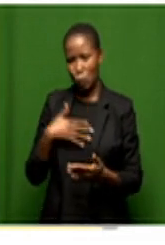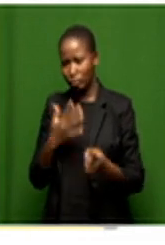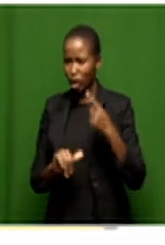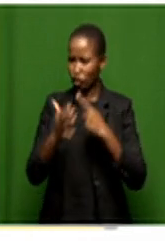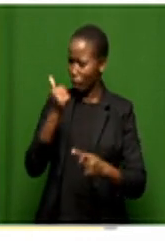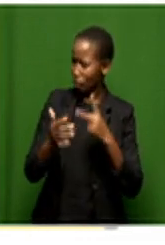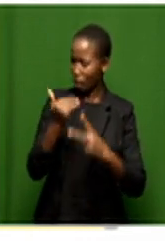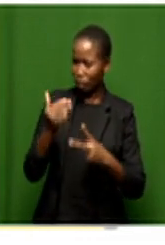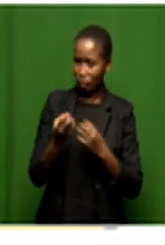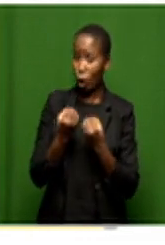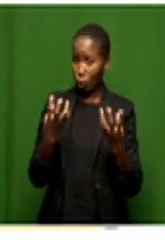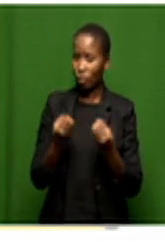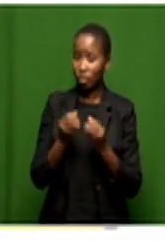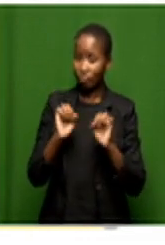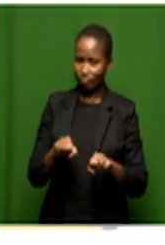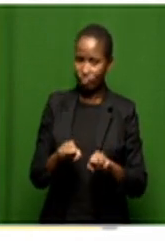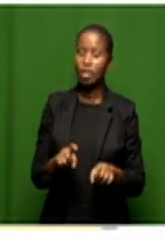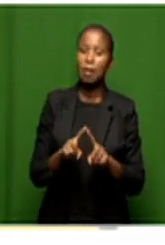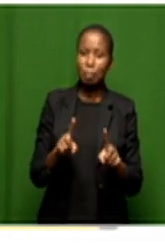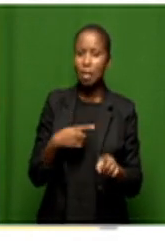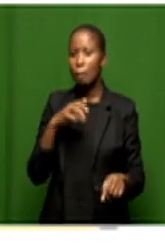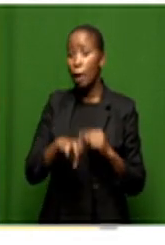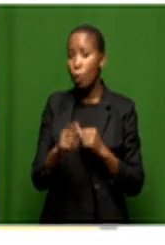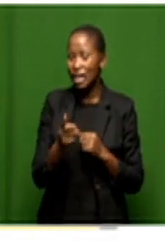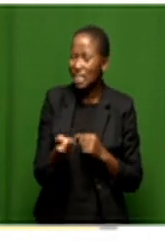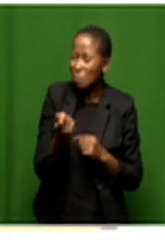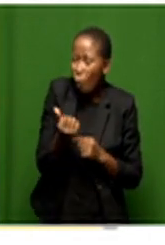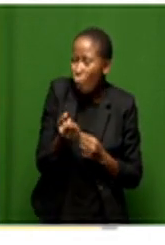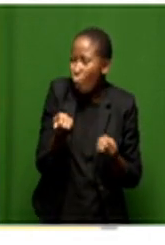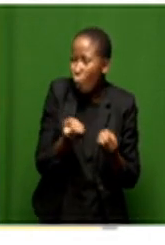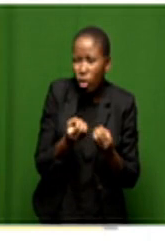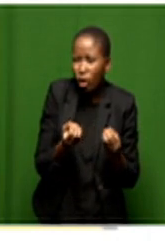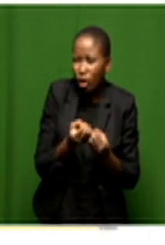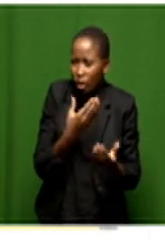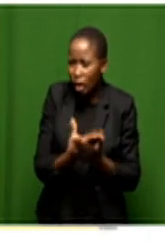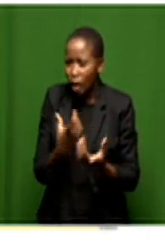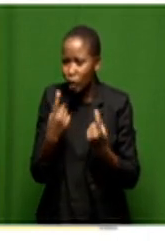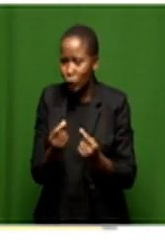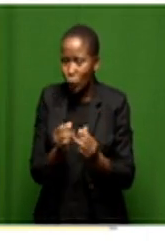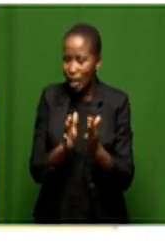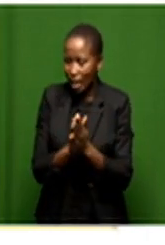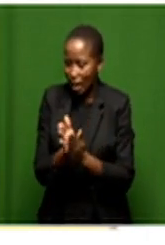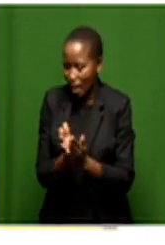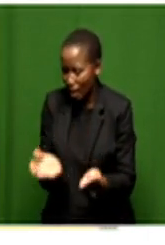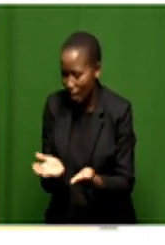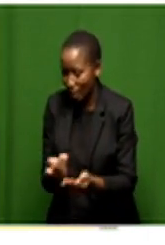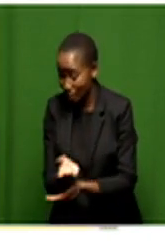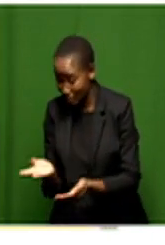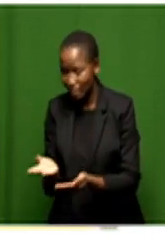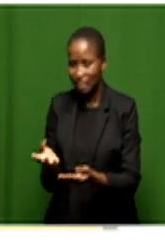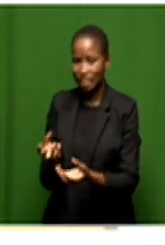in life. And I realized it's sometimes small things that you do that can inspire the kids in the rural